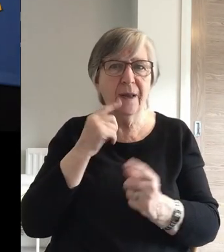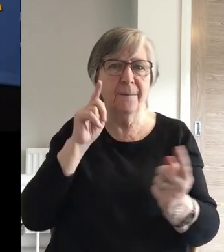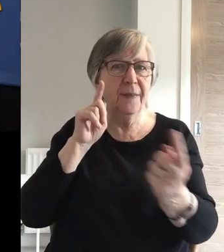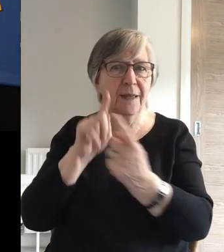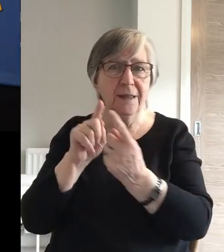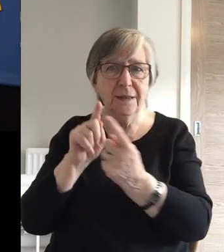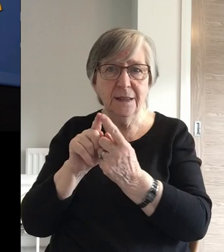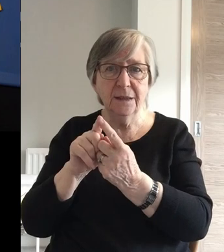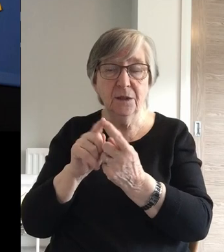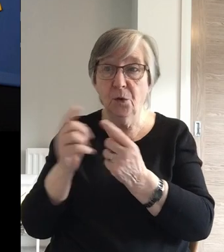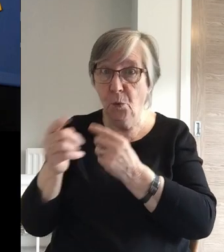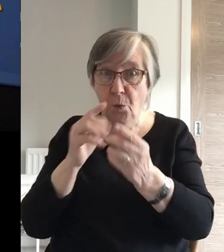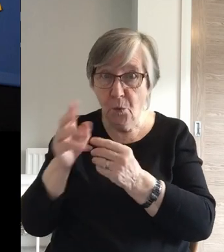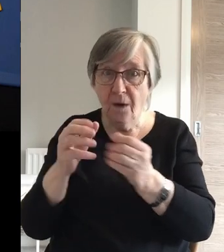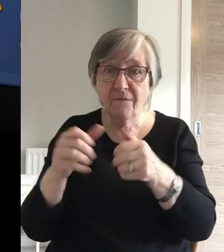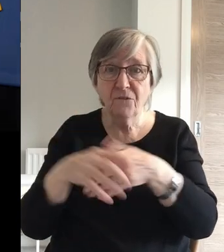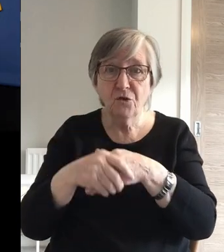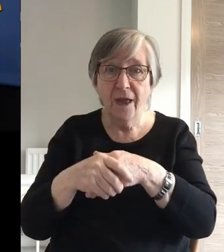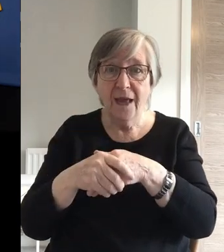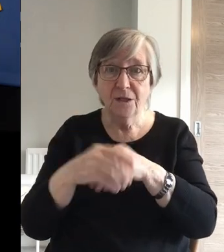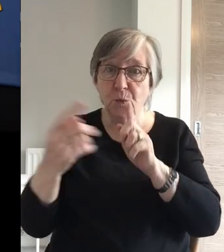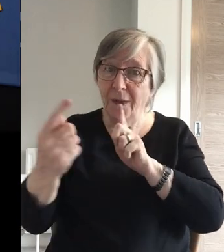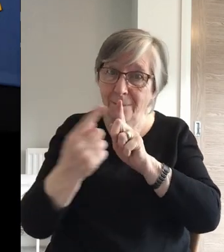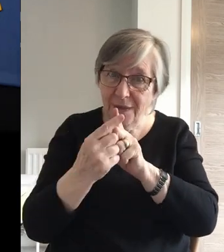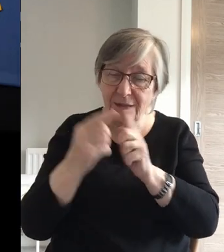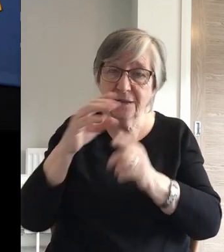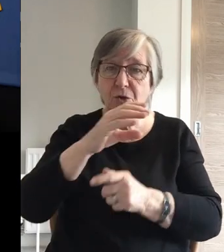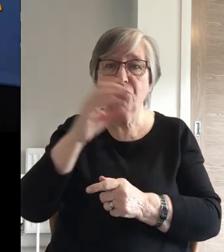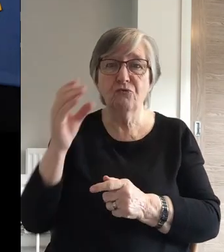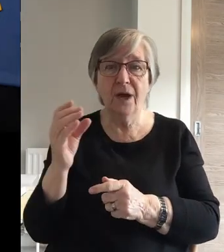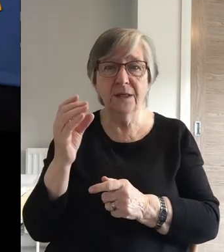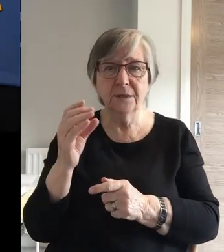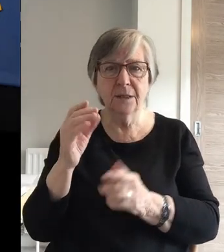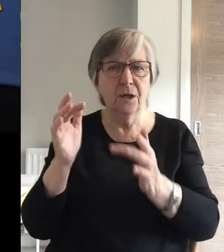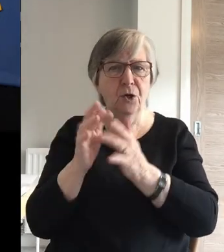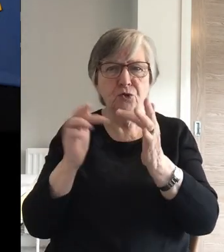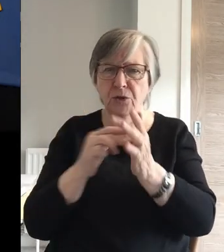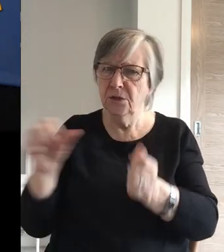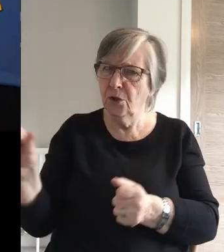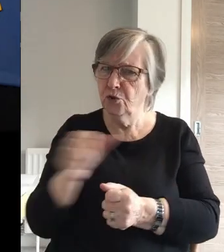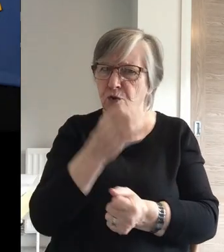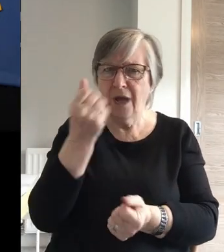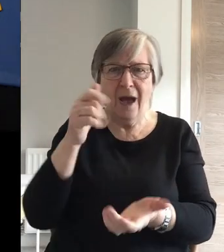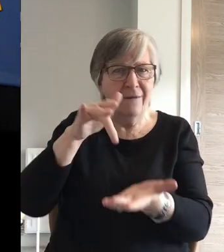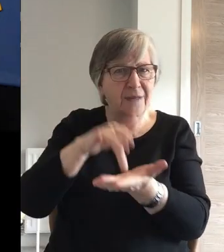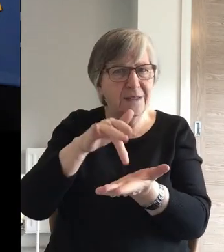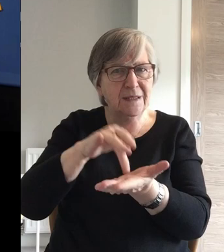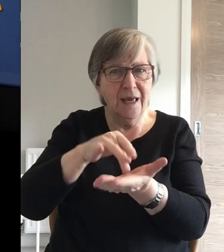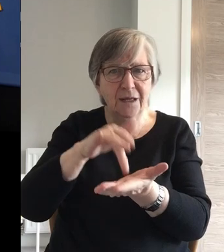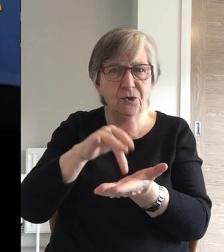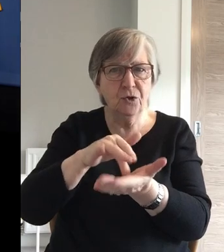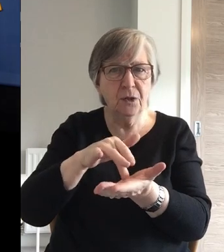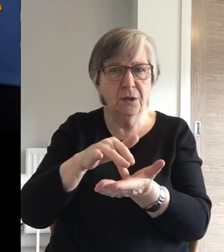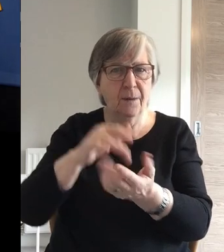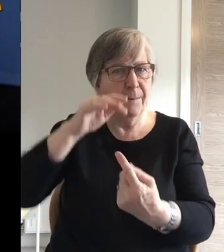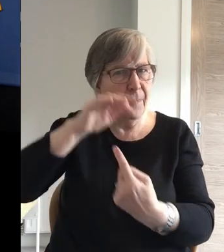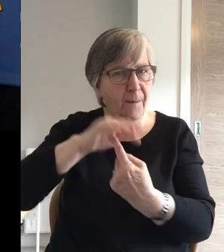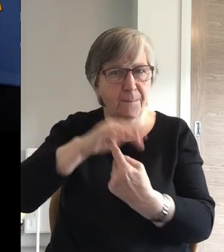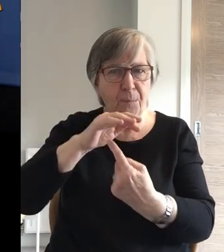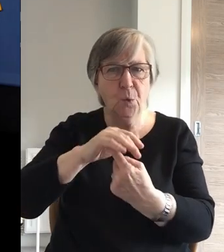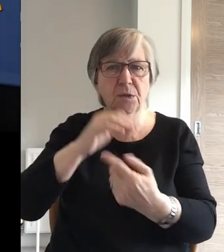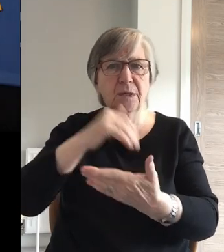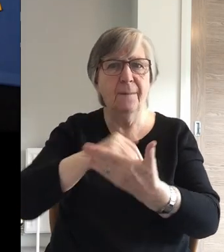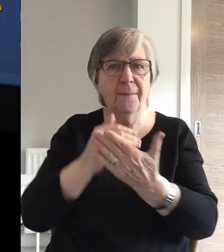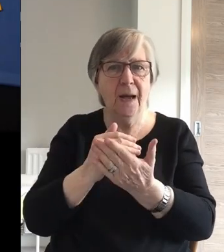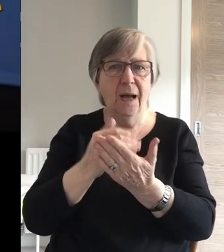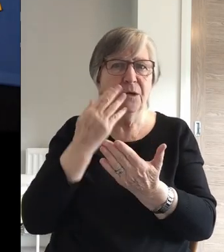meeting in Christ. And Jesus is to have a central, an indispensable, and totally significant